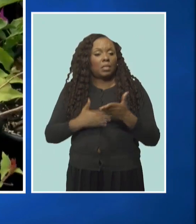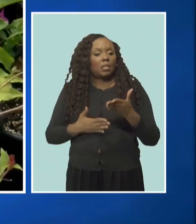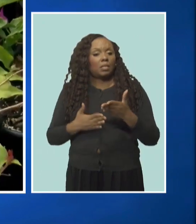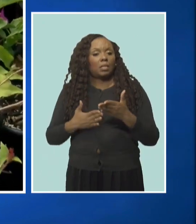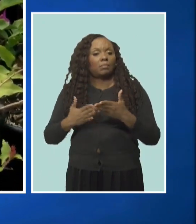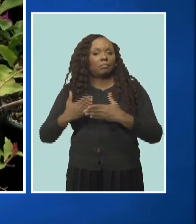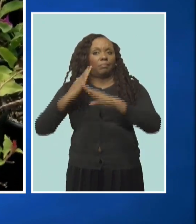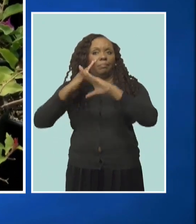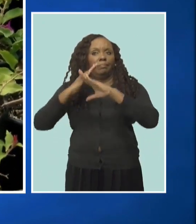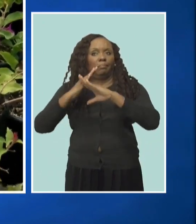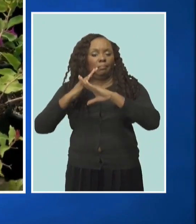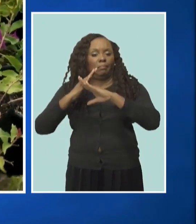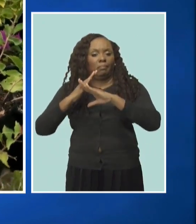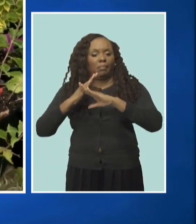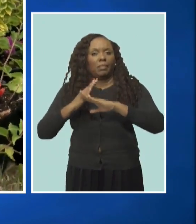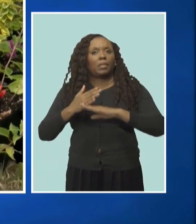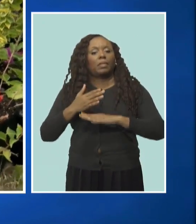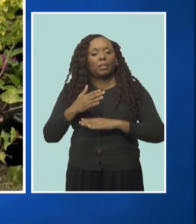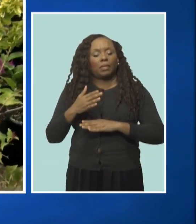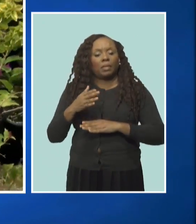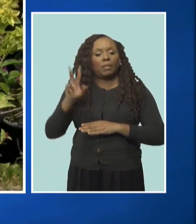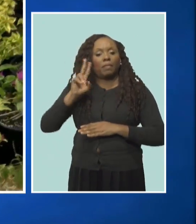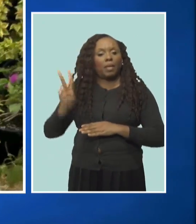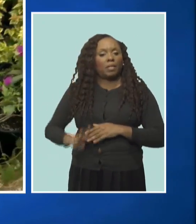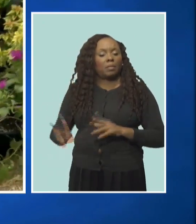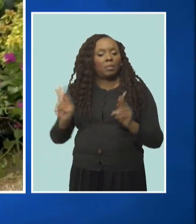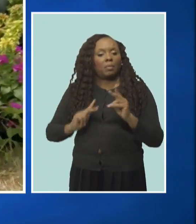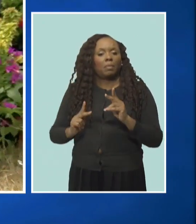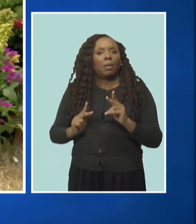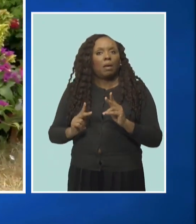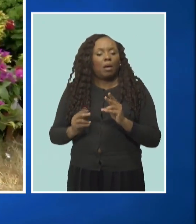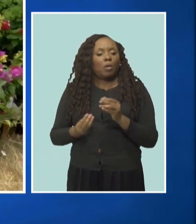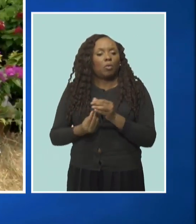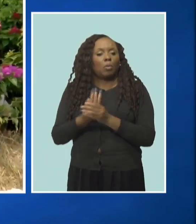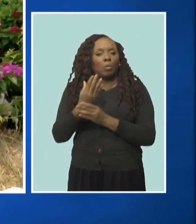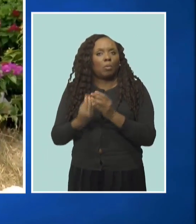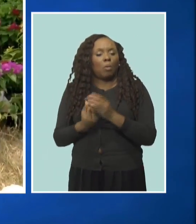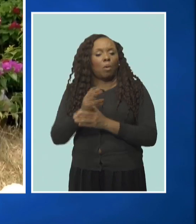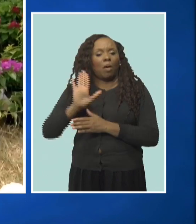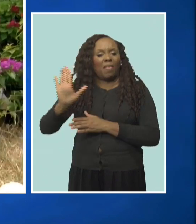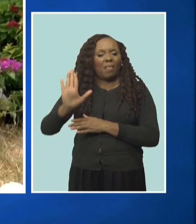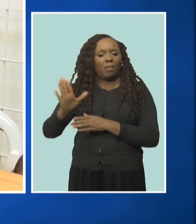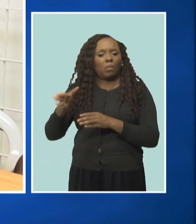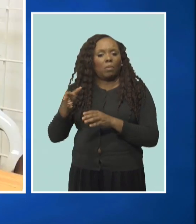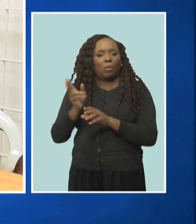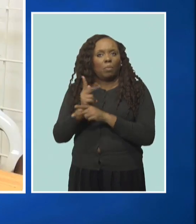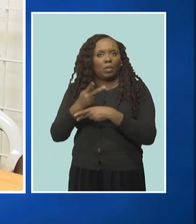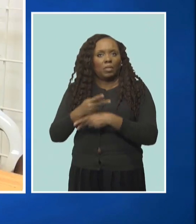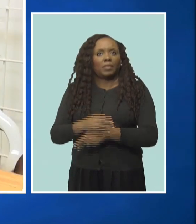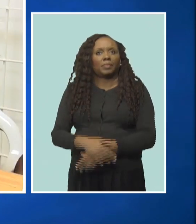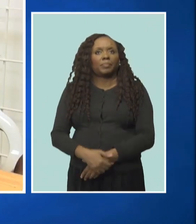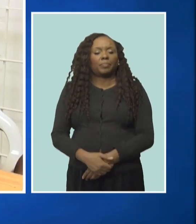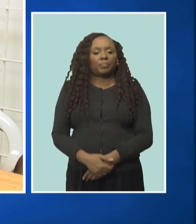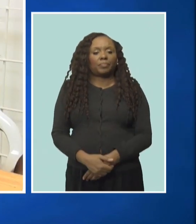country, they became producers of a number of products. He was speaking through an interpreter.